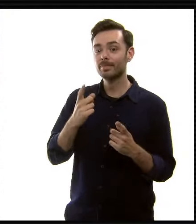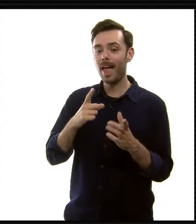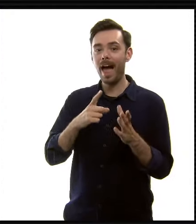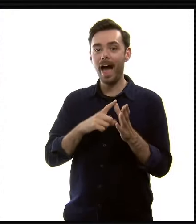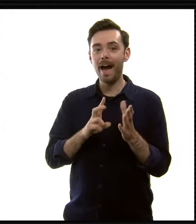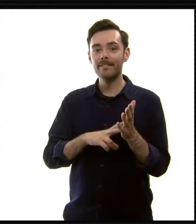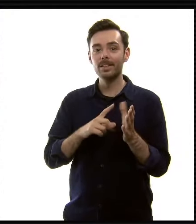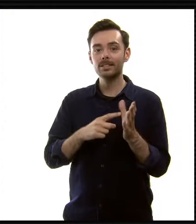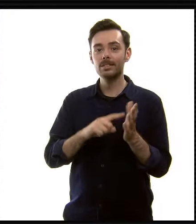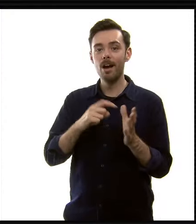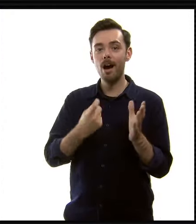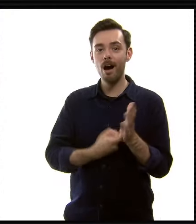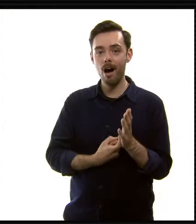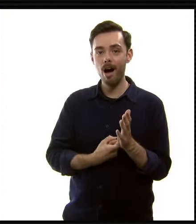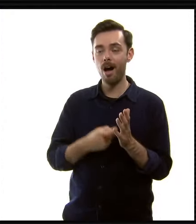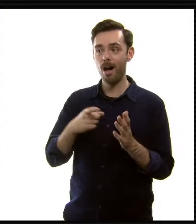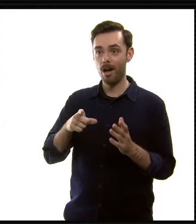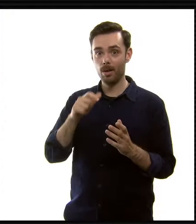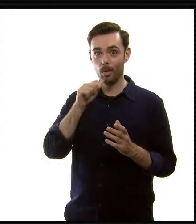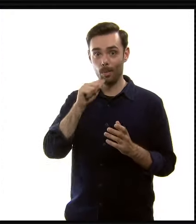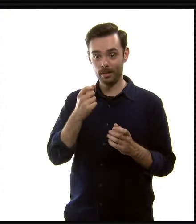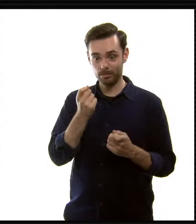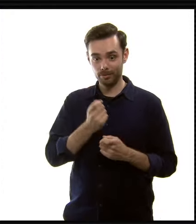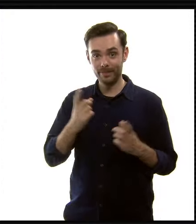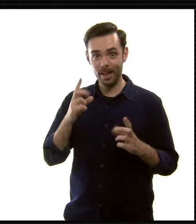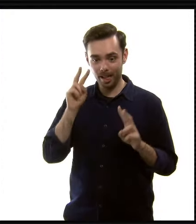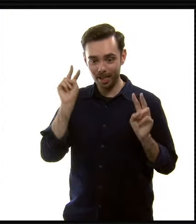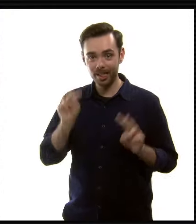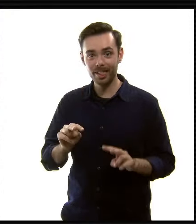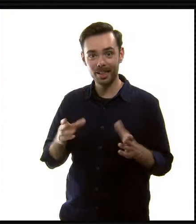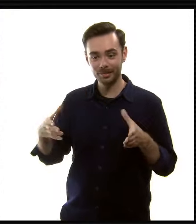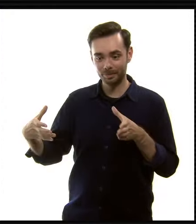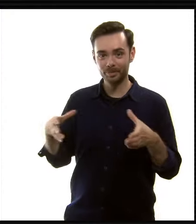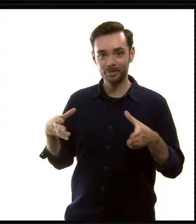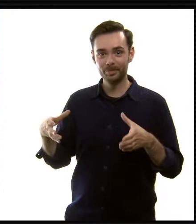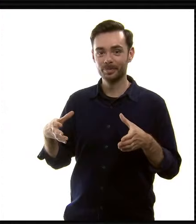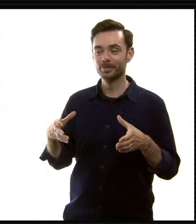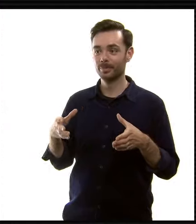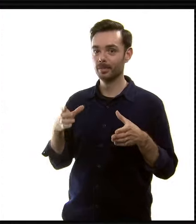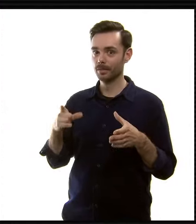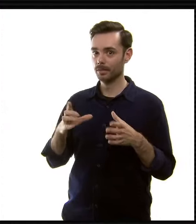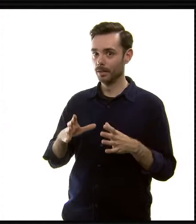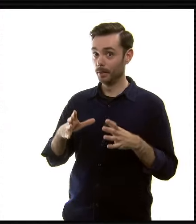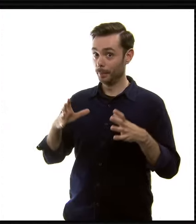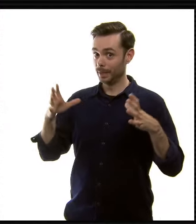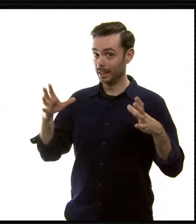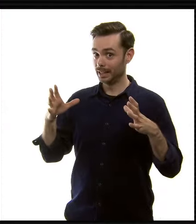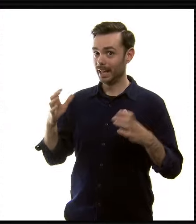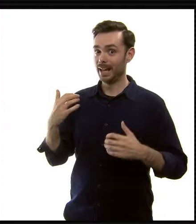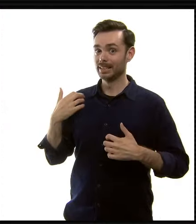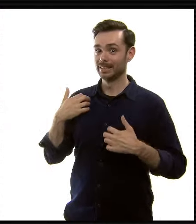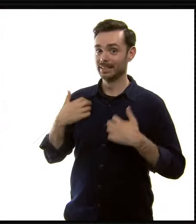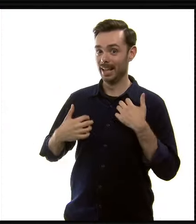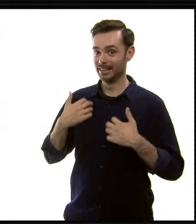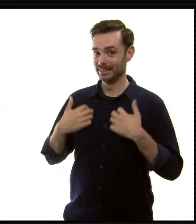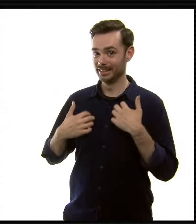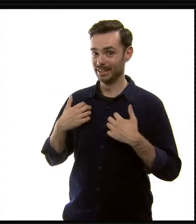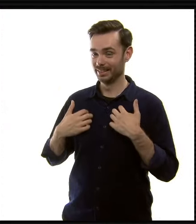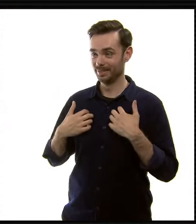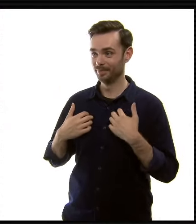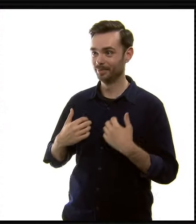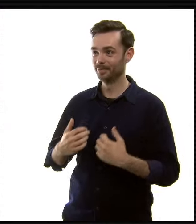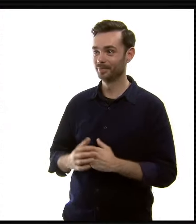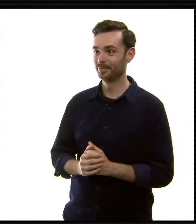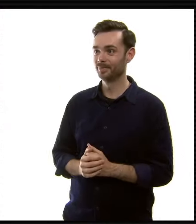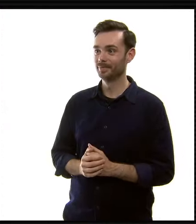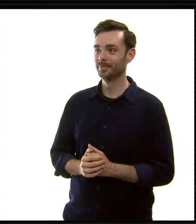life right before your eyes, right here in the LegoCon studio. Something very large and very exciting will be unpacked with LEGO